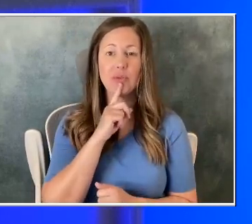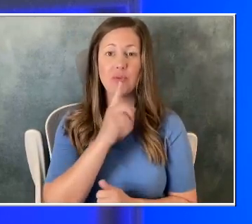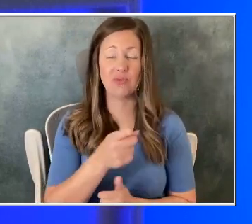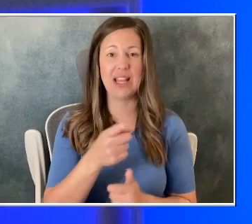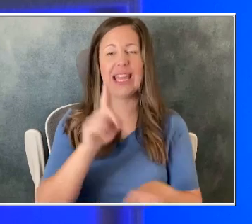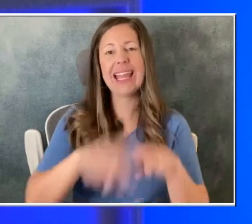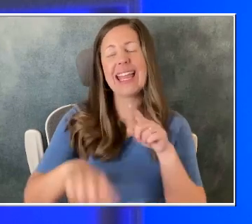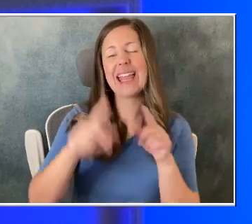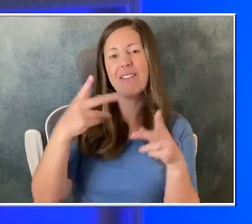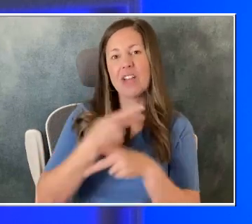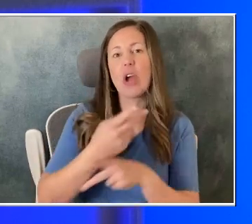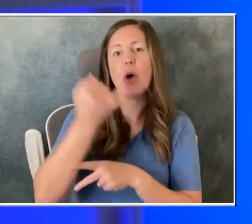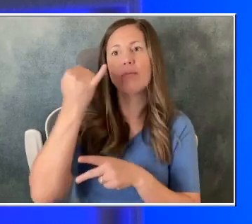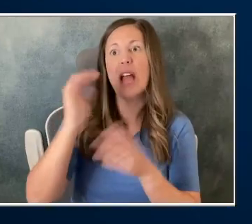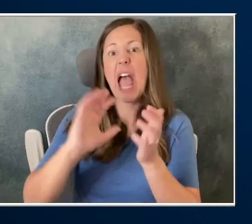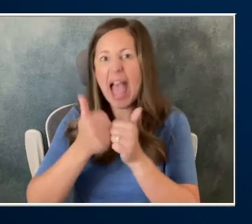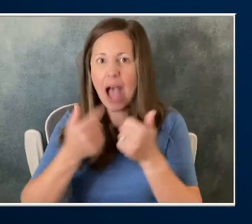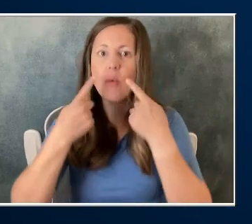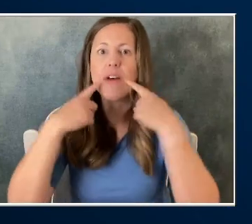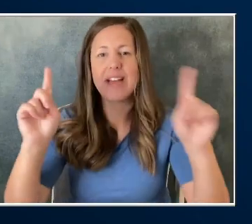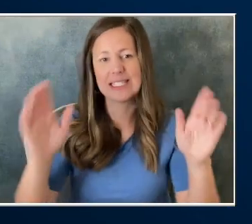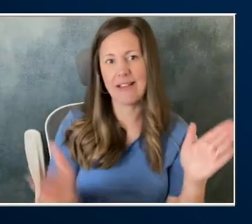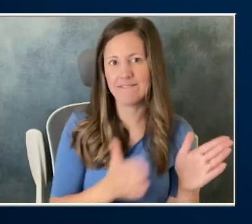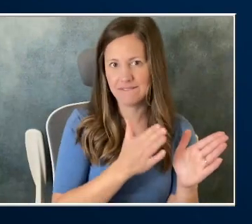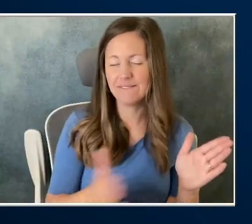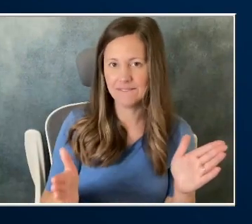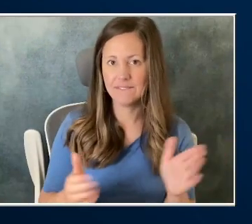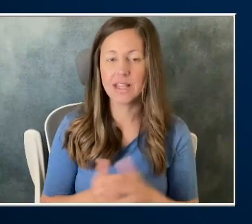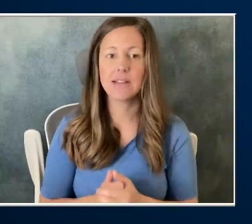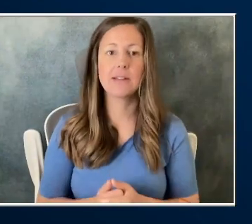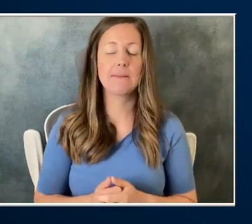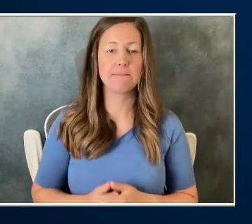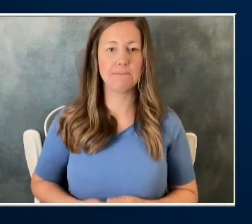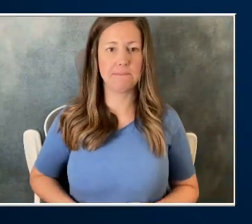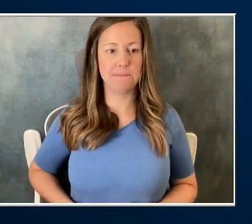effectivity. Here's the biggest question of the morning, Dr. Cardona.